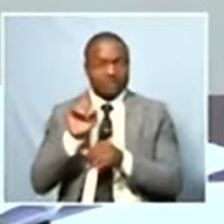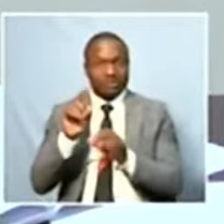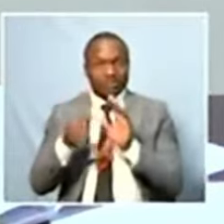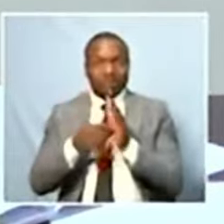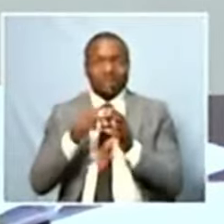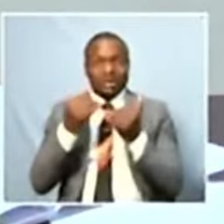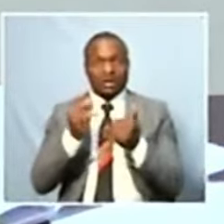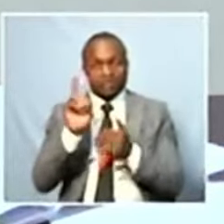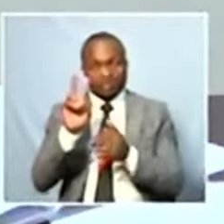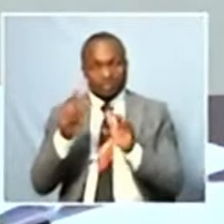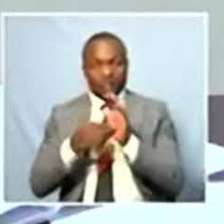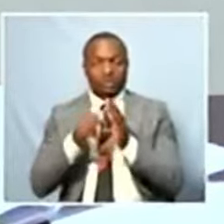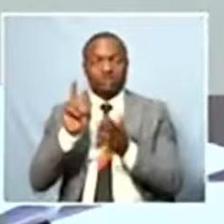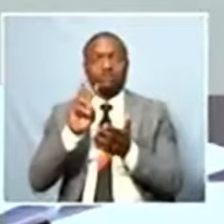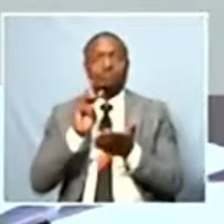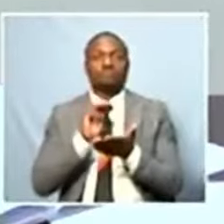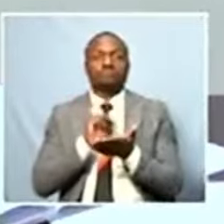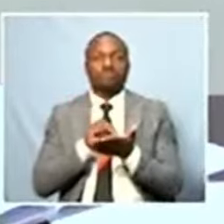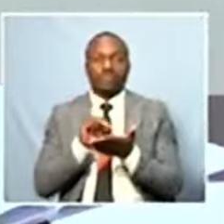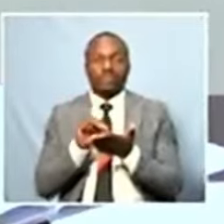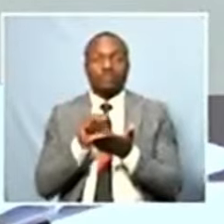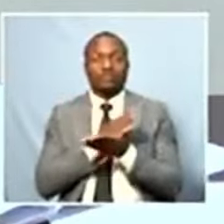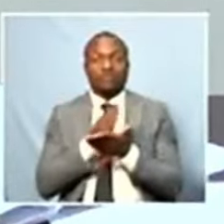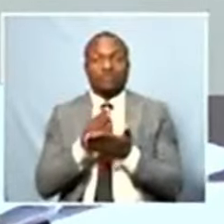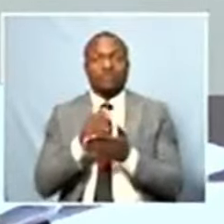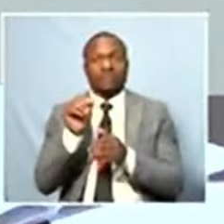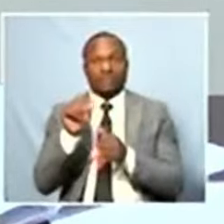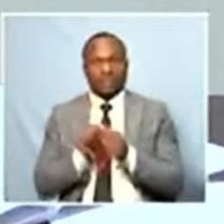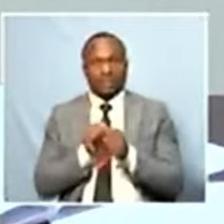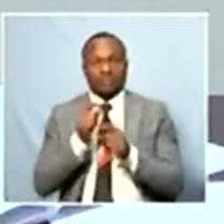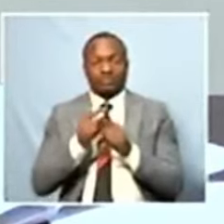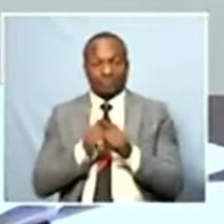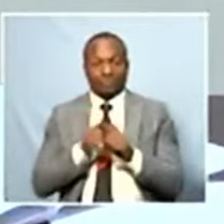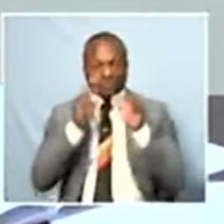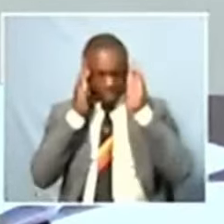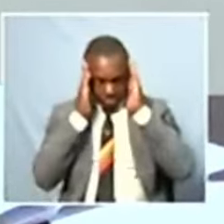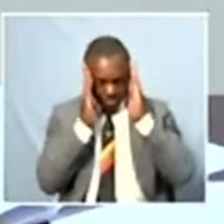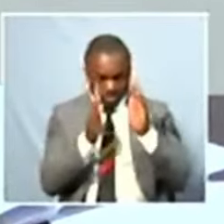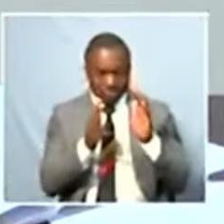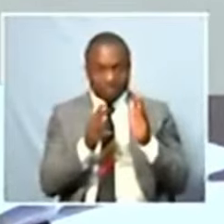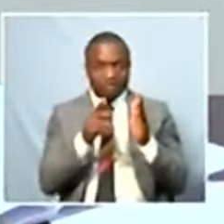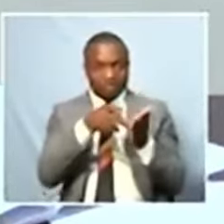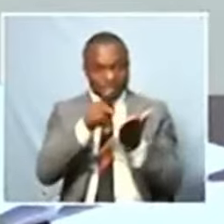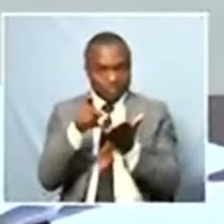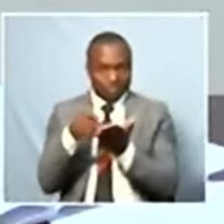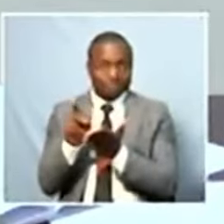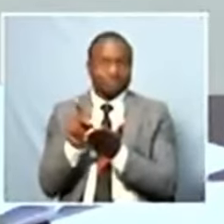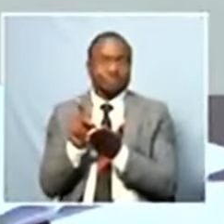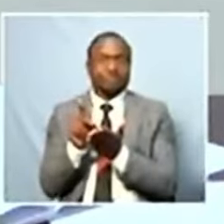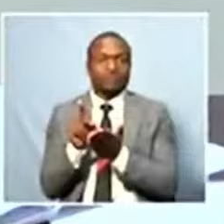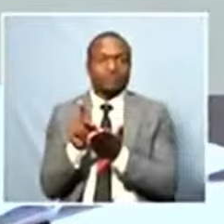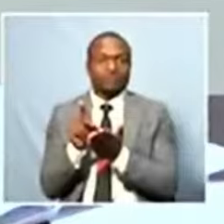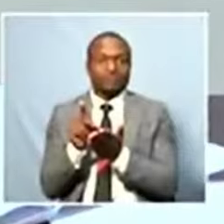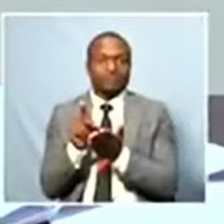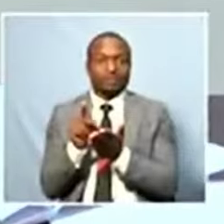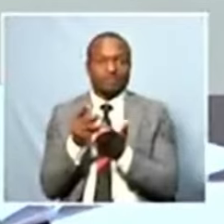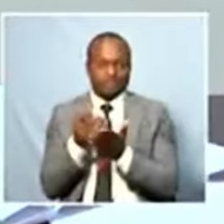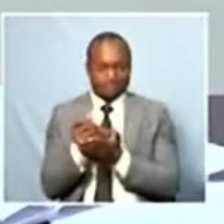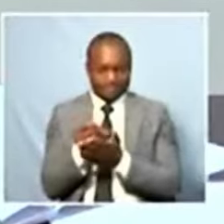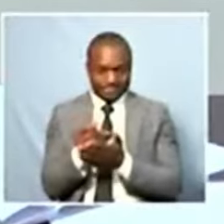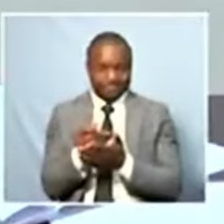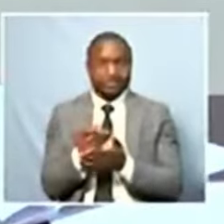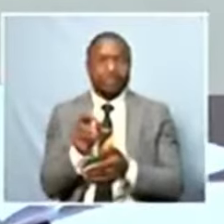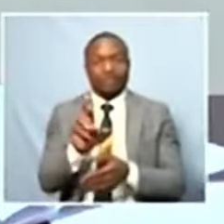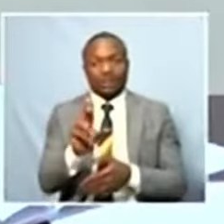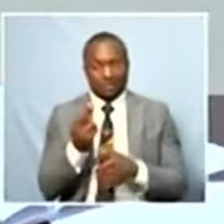2.2 billion every month. So that shows that we're really committed to dismantling the refunds.